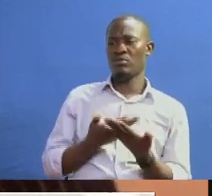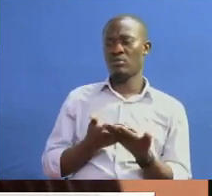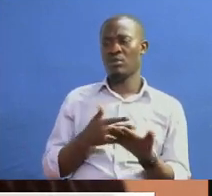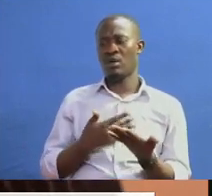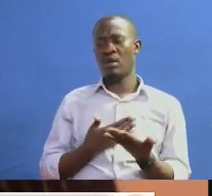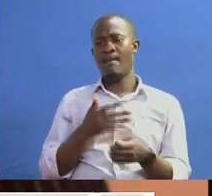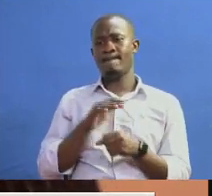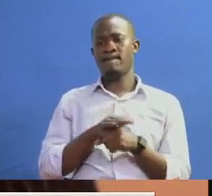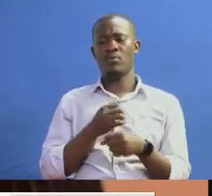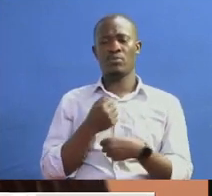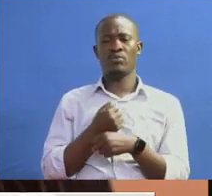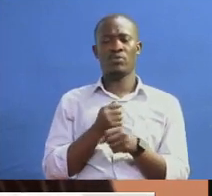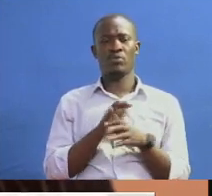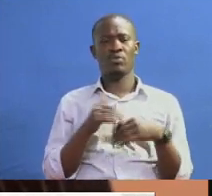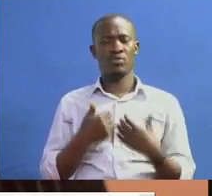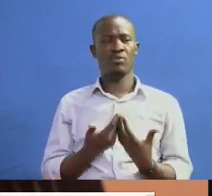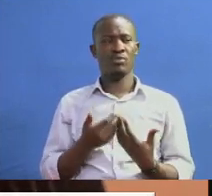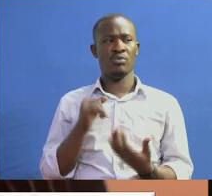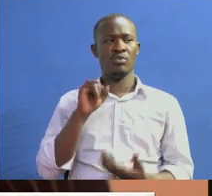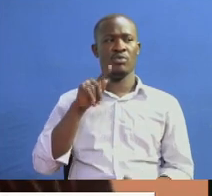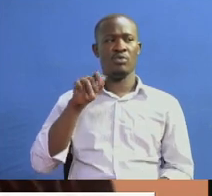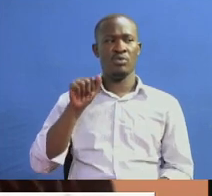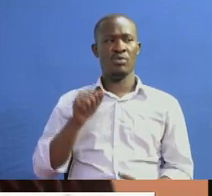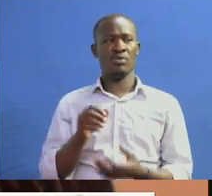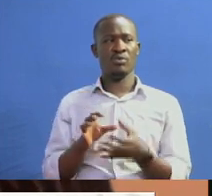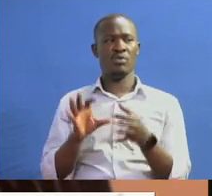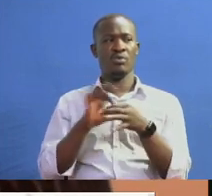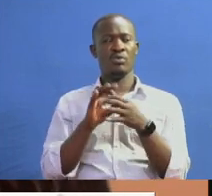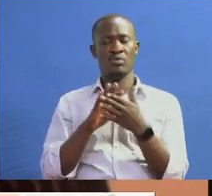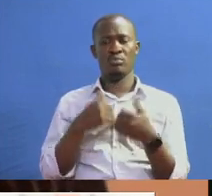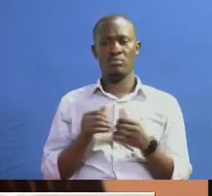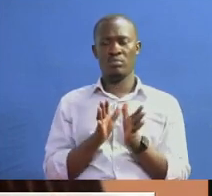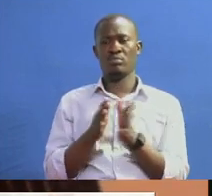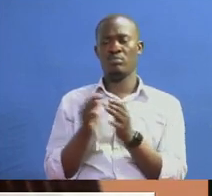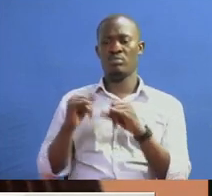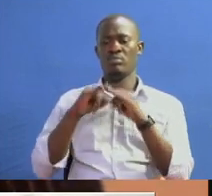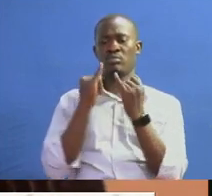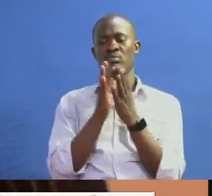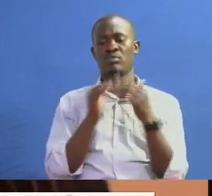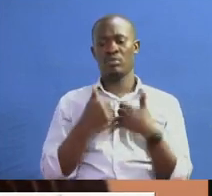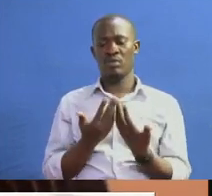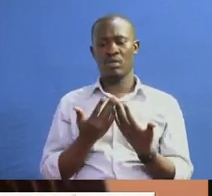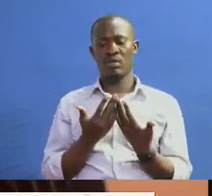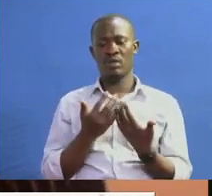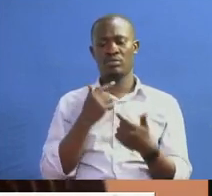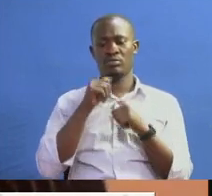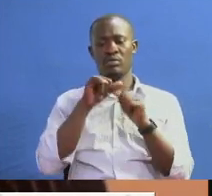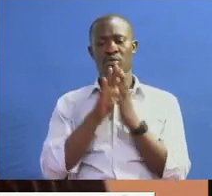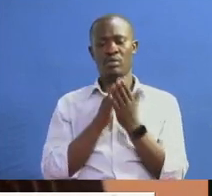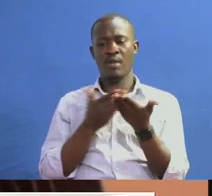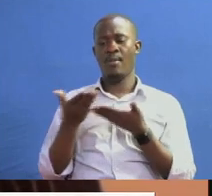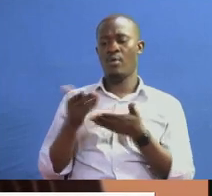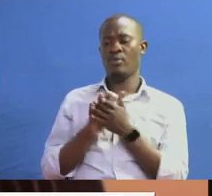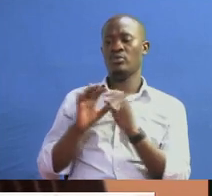I'm also working with the Nairikiti Icons in collaboration with the International Republican Institute. They are advocating for the Biashara World